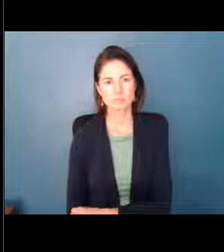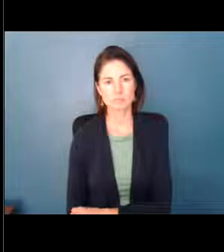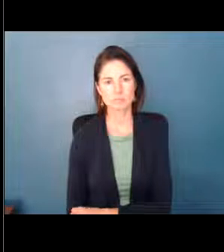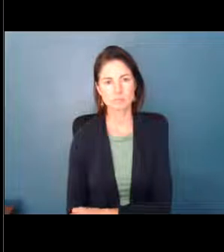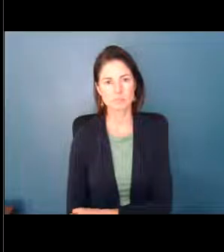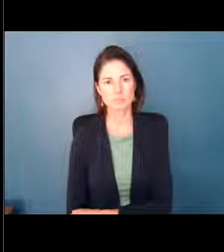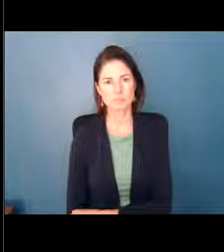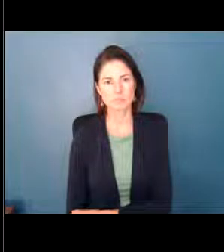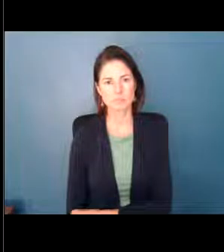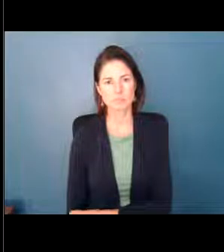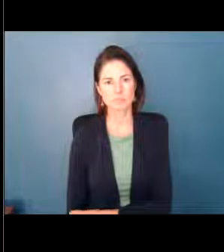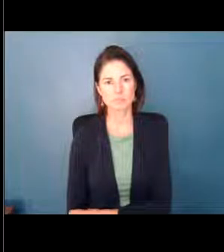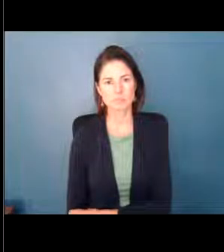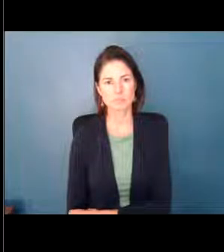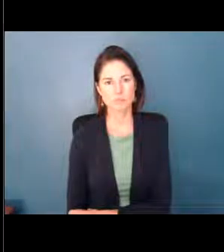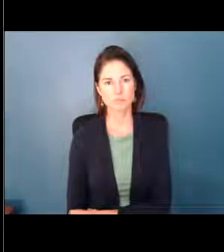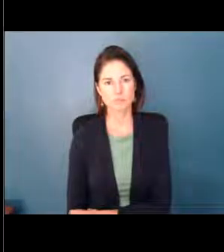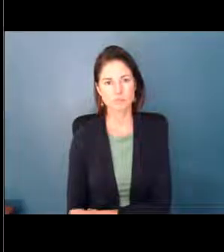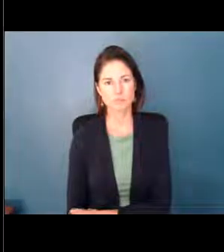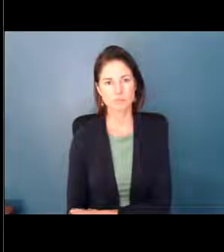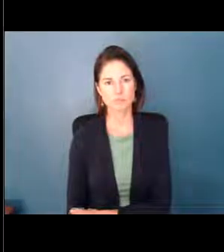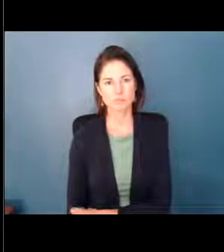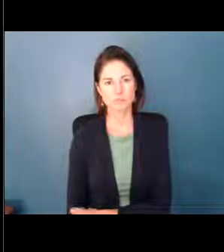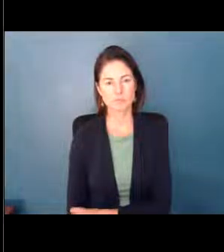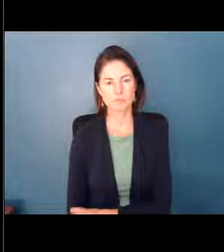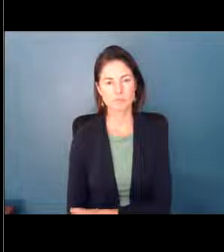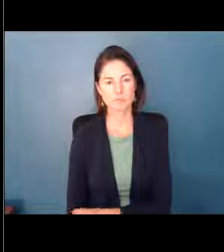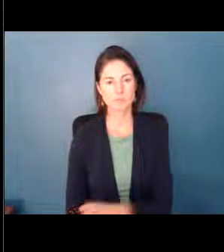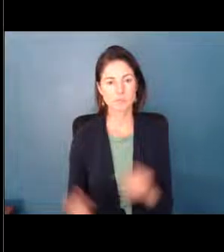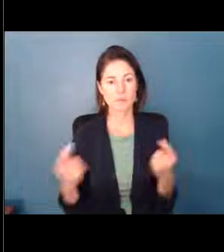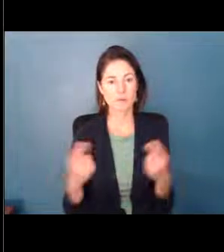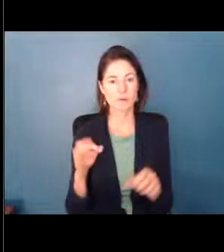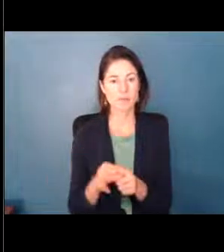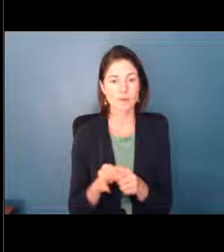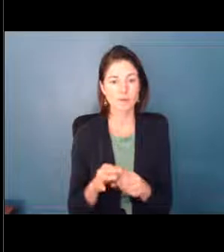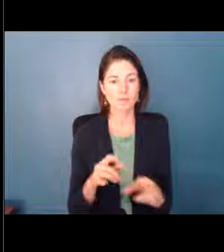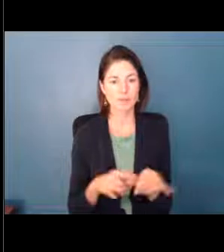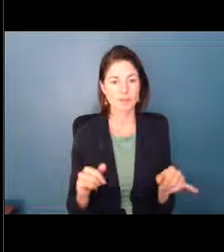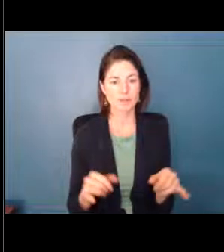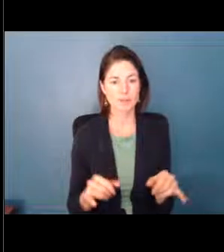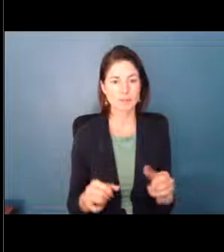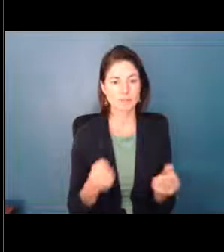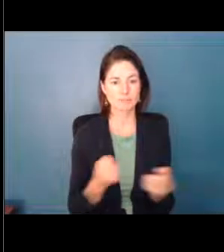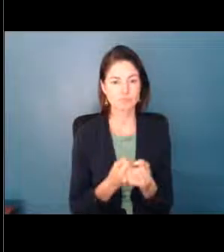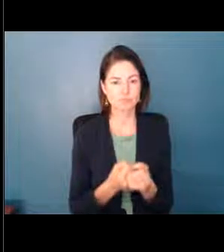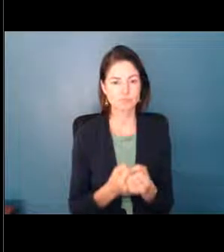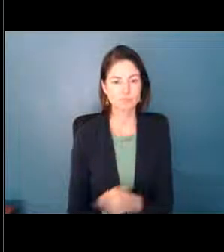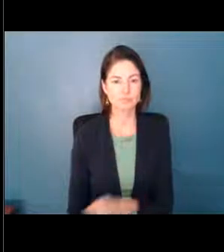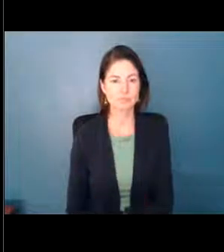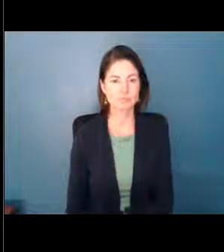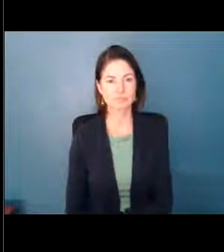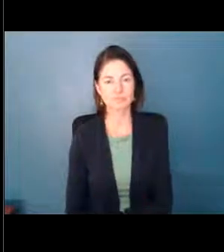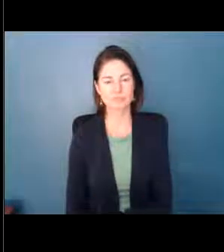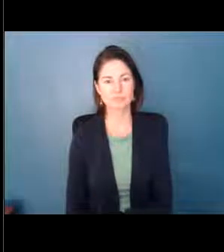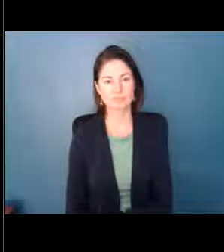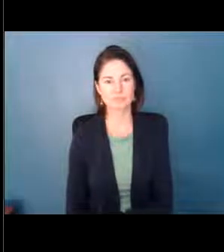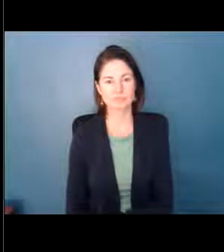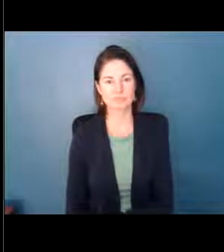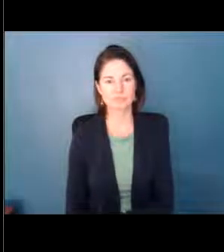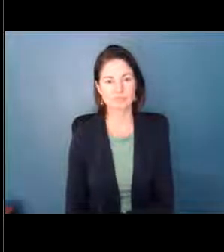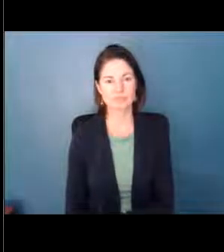How about everybody vote in unison, aye? Aye. Aye. Shit it. We have